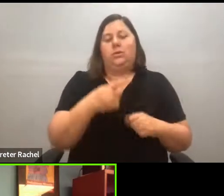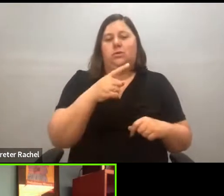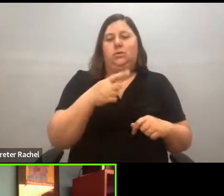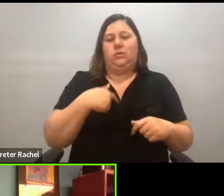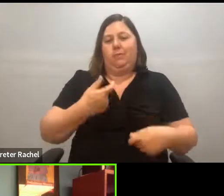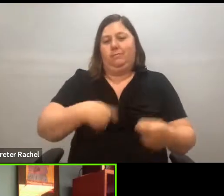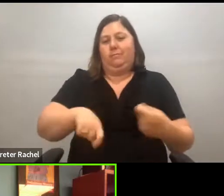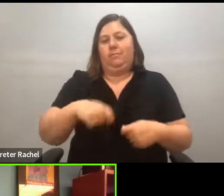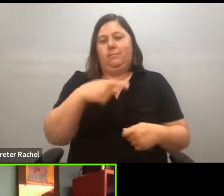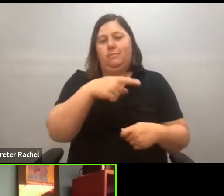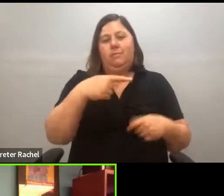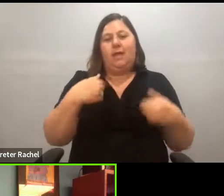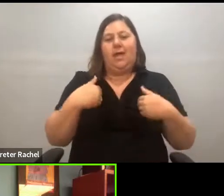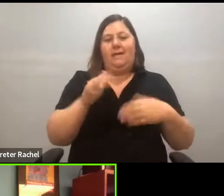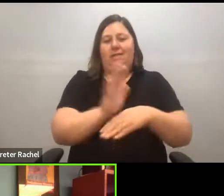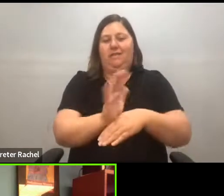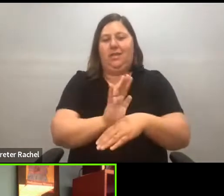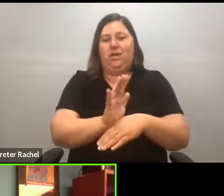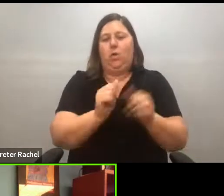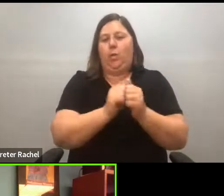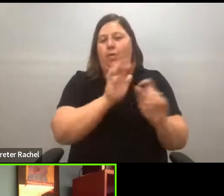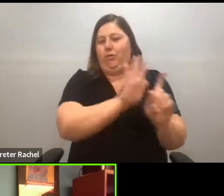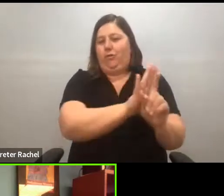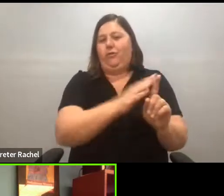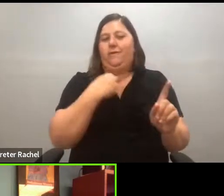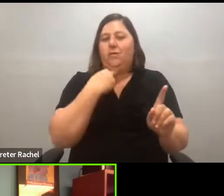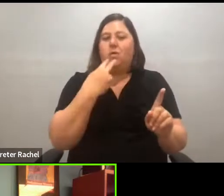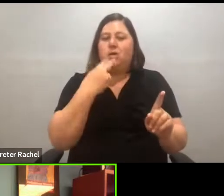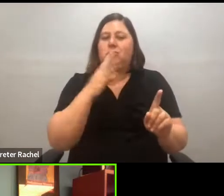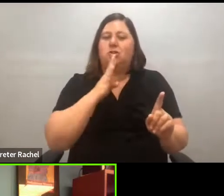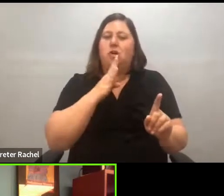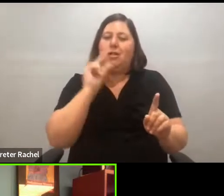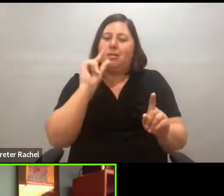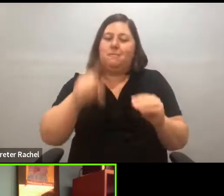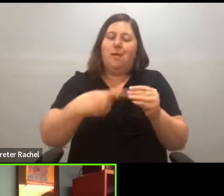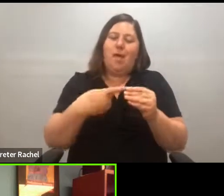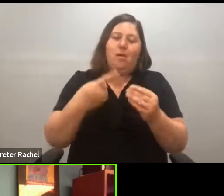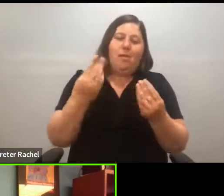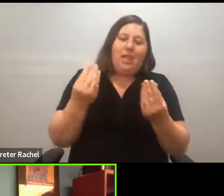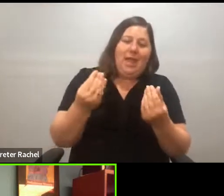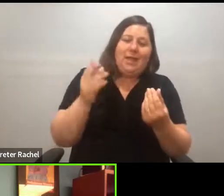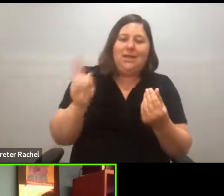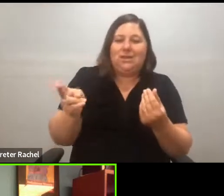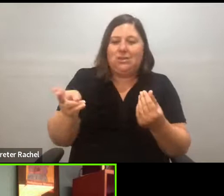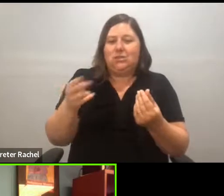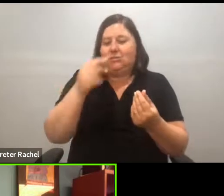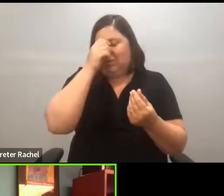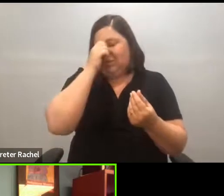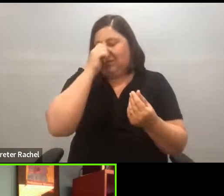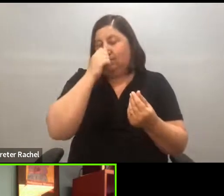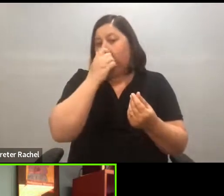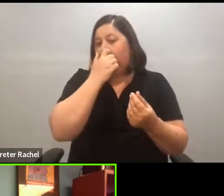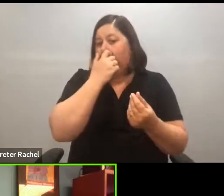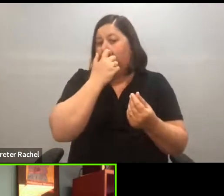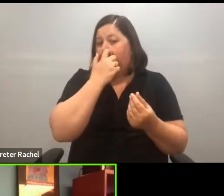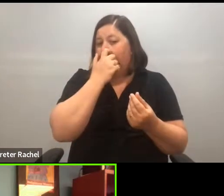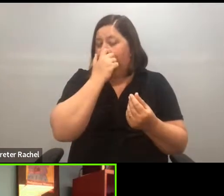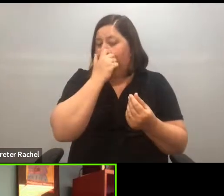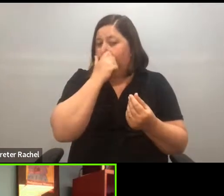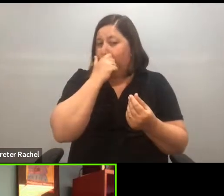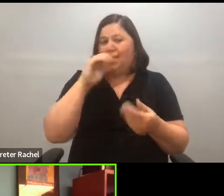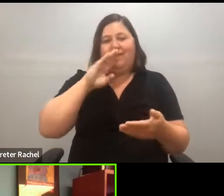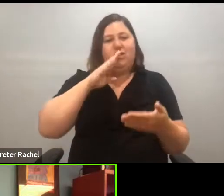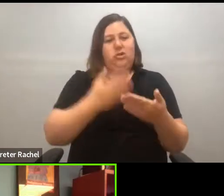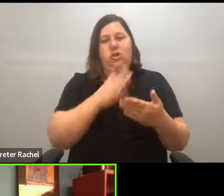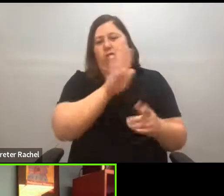video, and it has Karina's voice in it. And she's talking a little bit about the history of the land. It has her daughter Stasia's voice in it. And because we always want